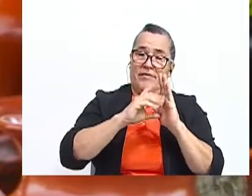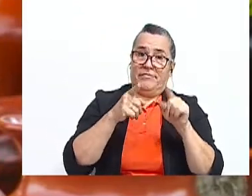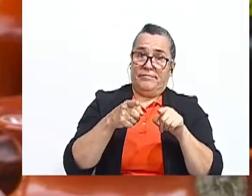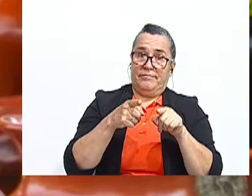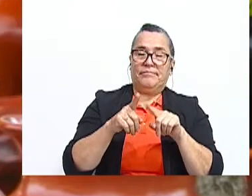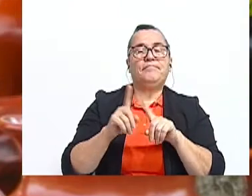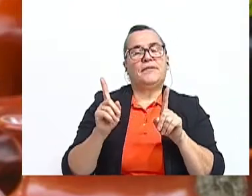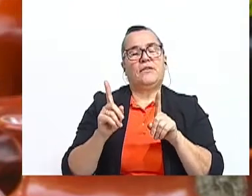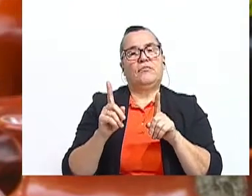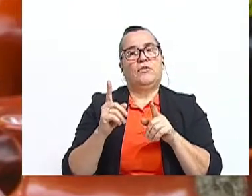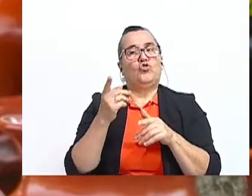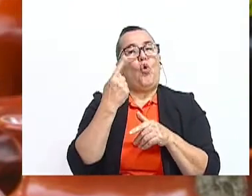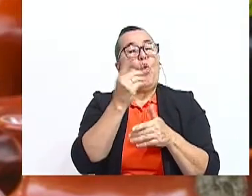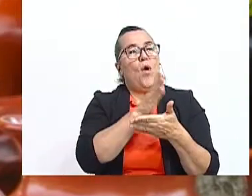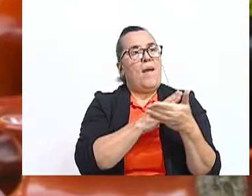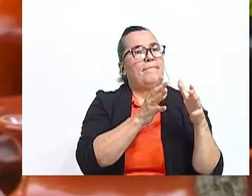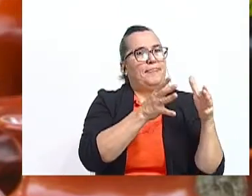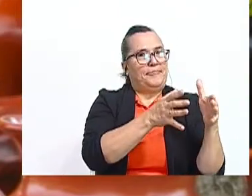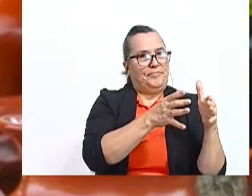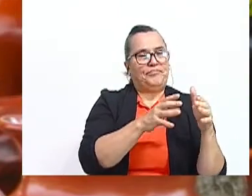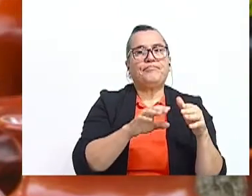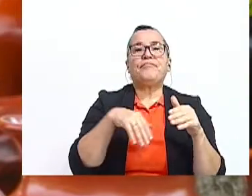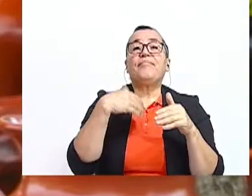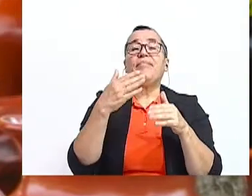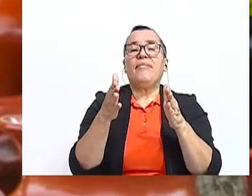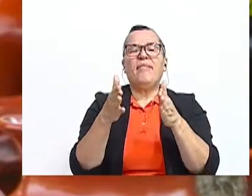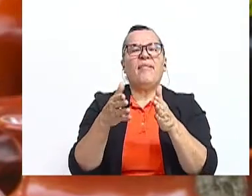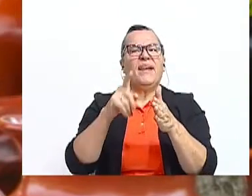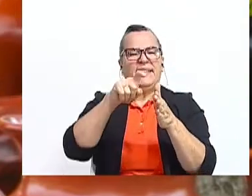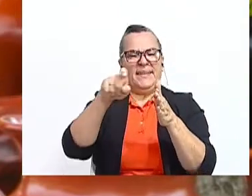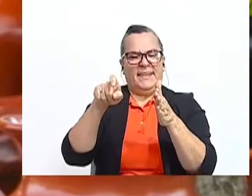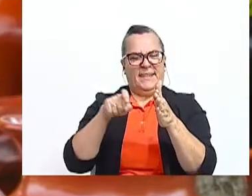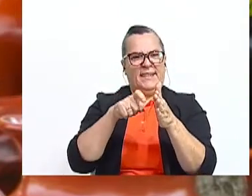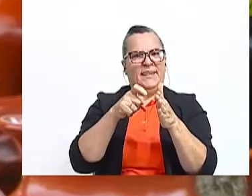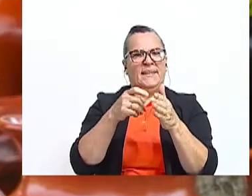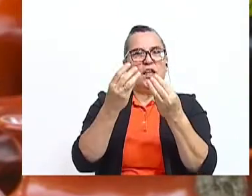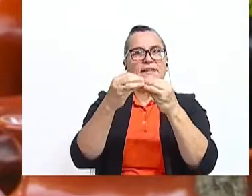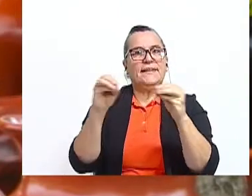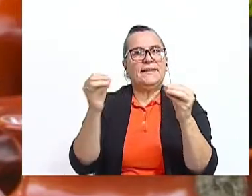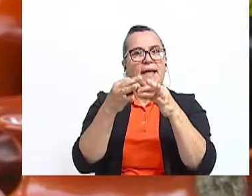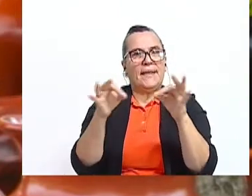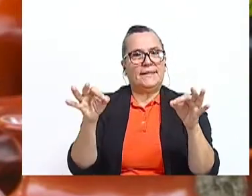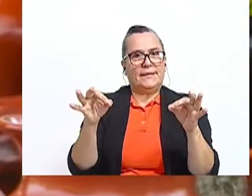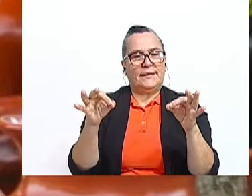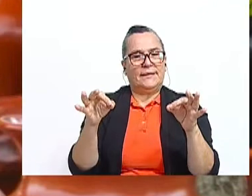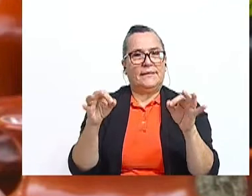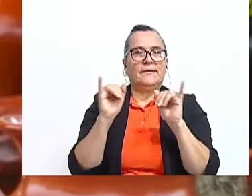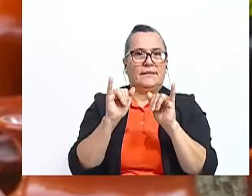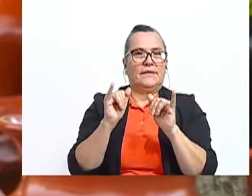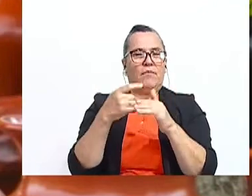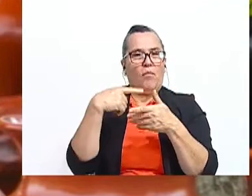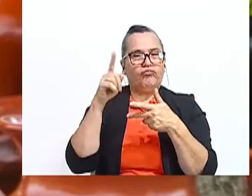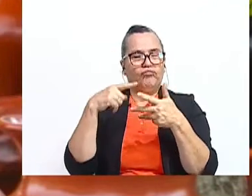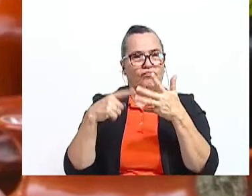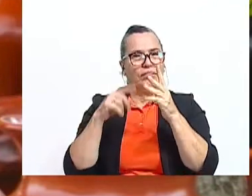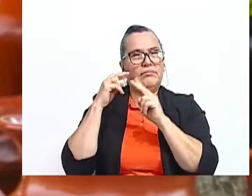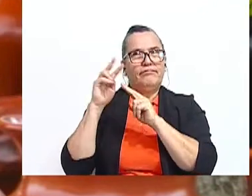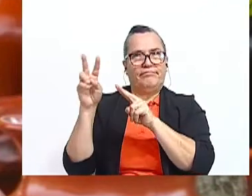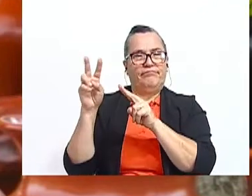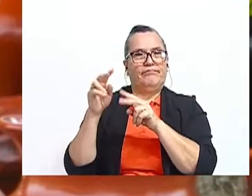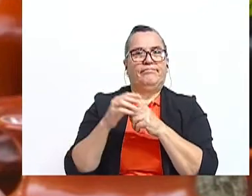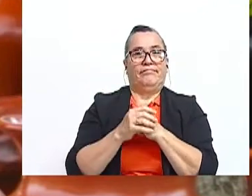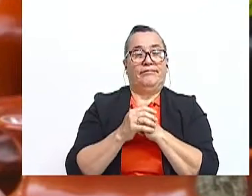well, just a part of this, because we are going to need certain sentence frames that we are going to check. So pay attention to them